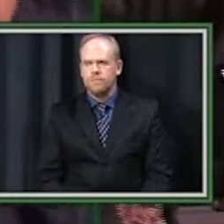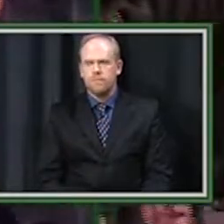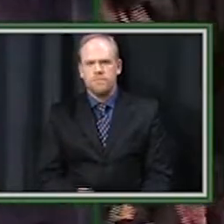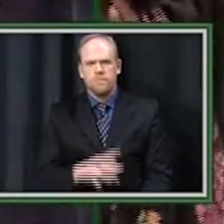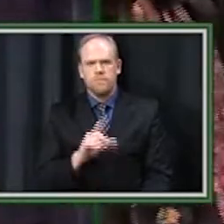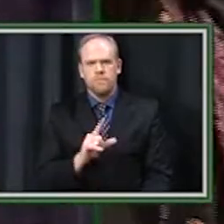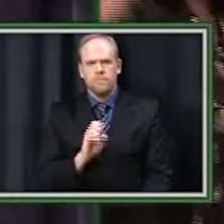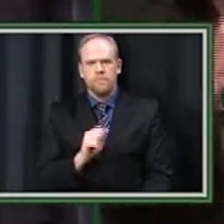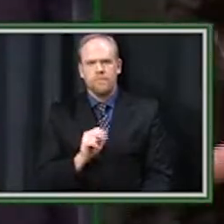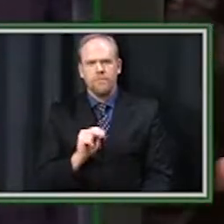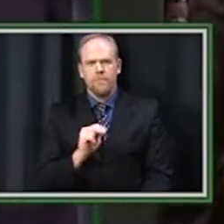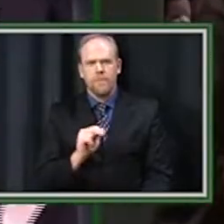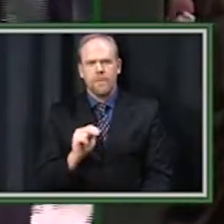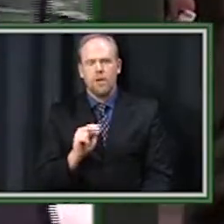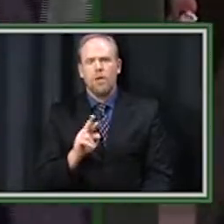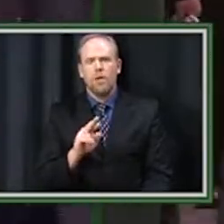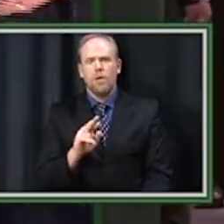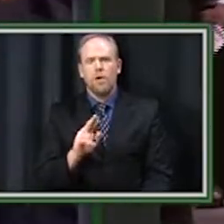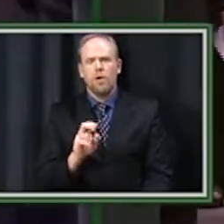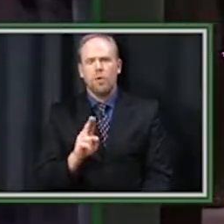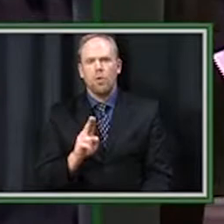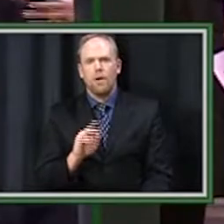Leanne Ruiz.